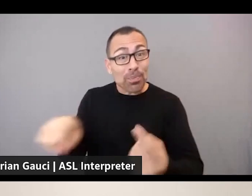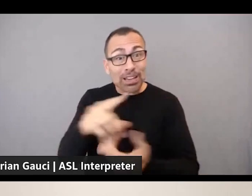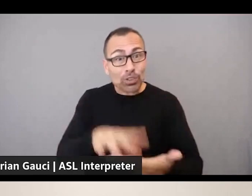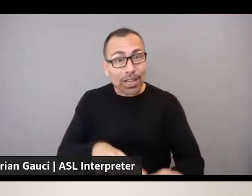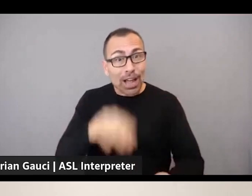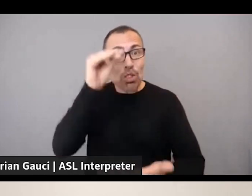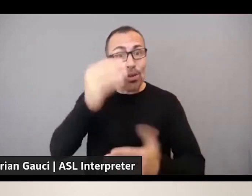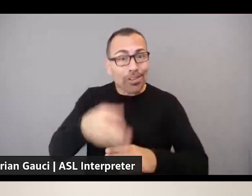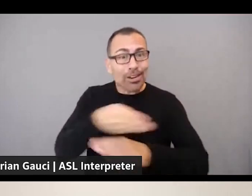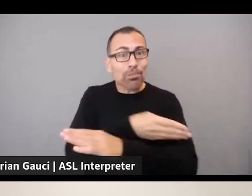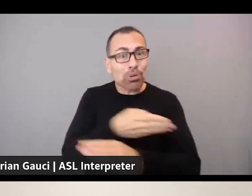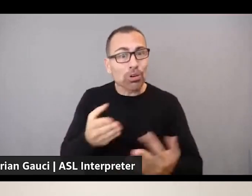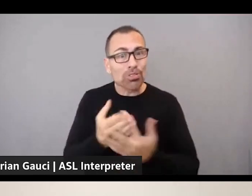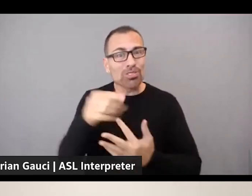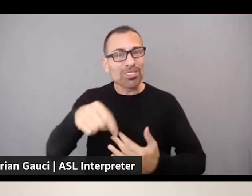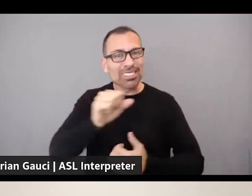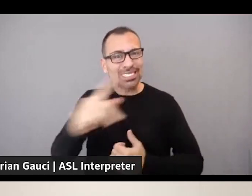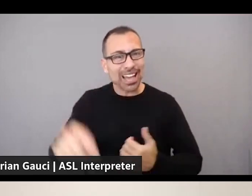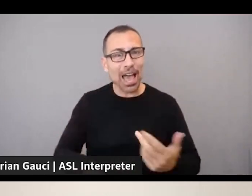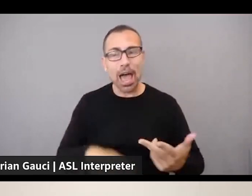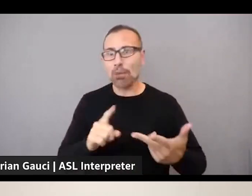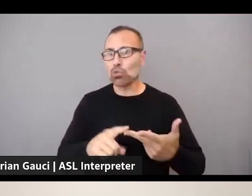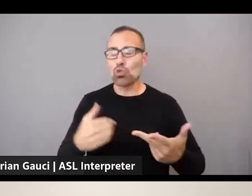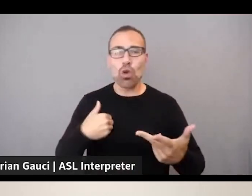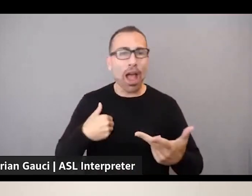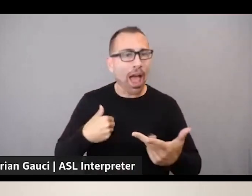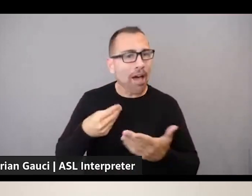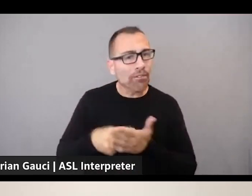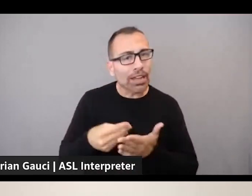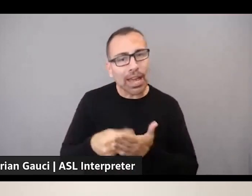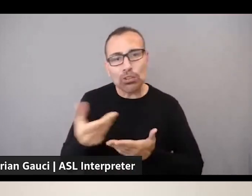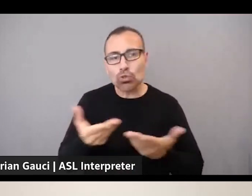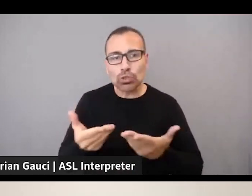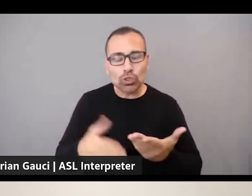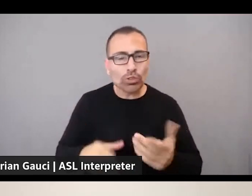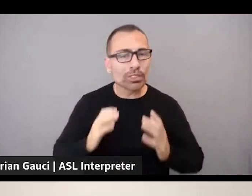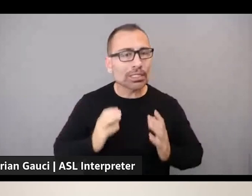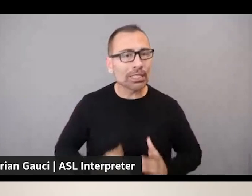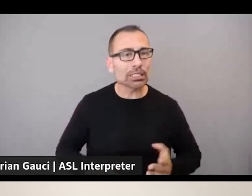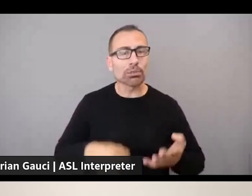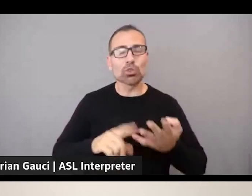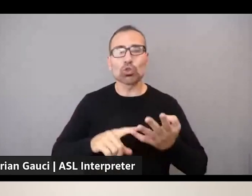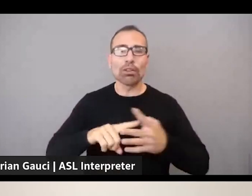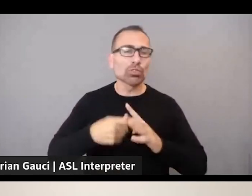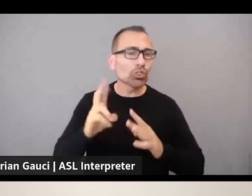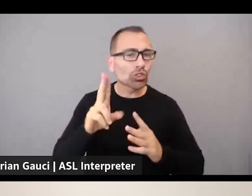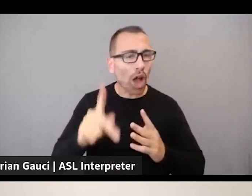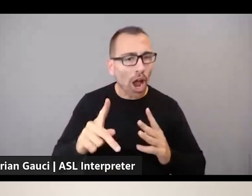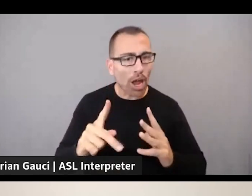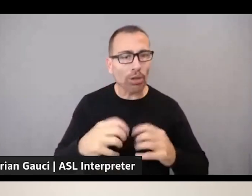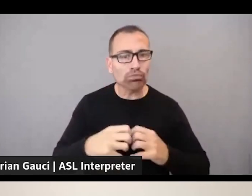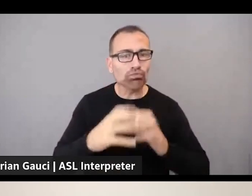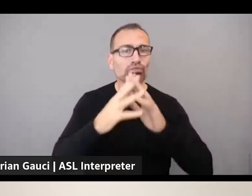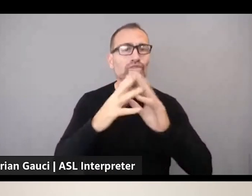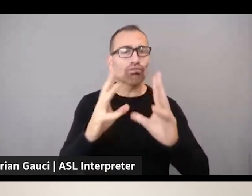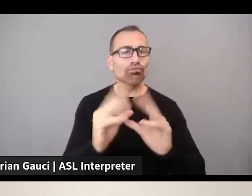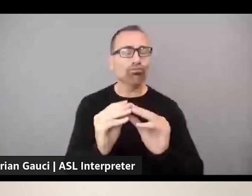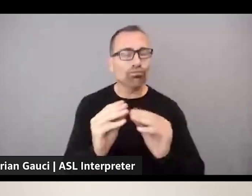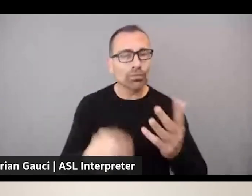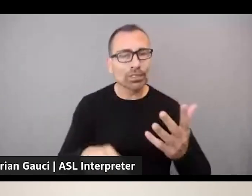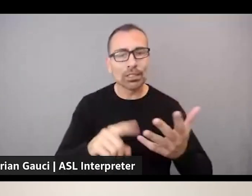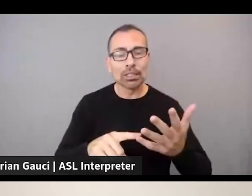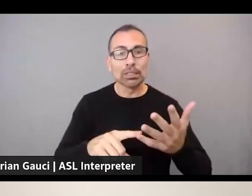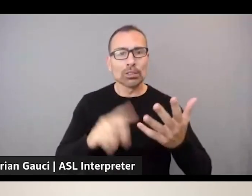is working on. You've got financial services customers, you've got startups, you've got everything you can imagine.